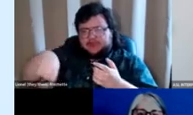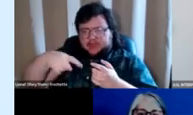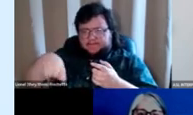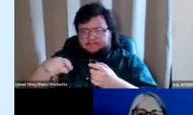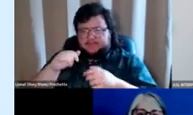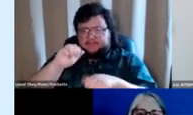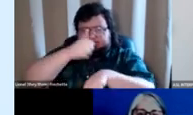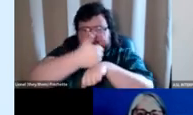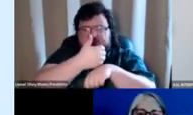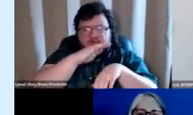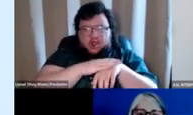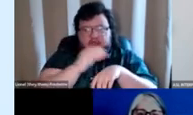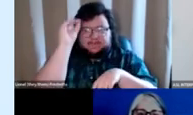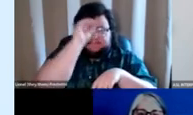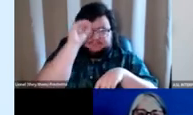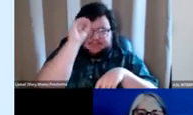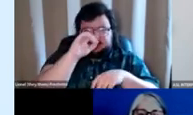oftentimes